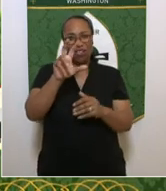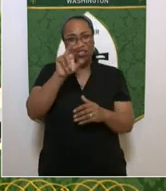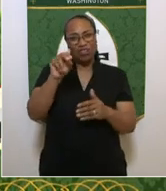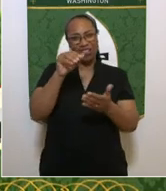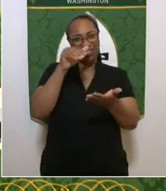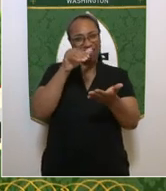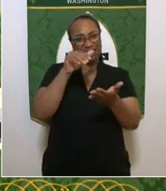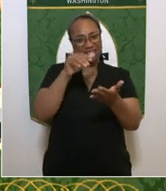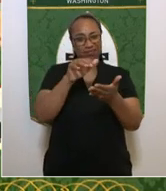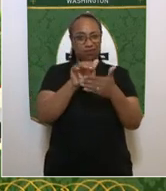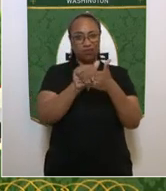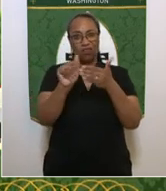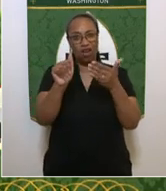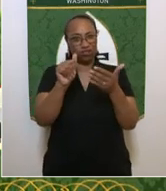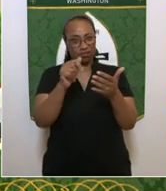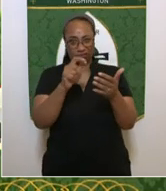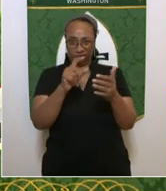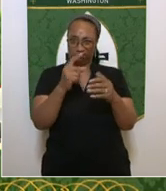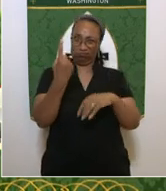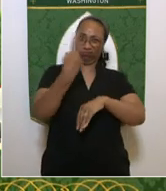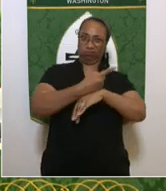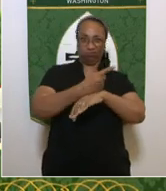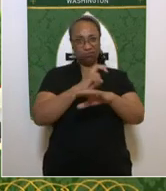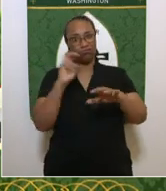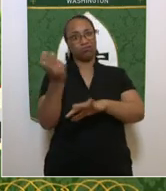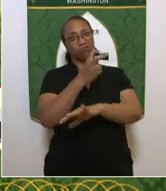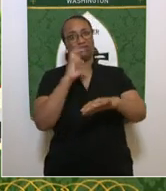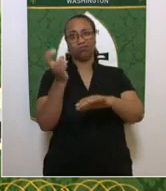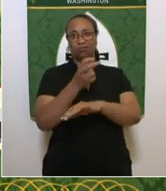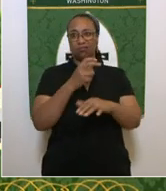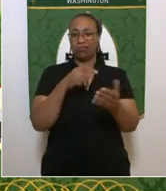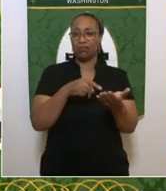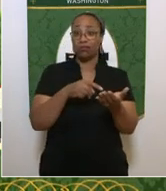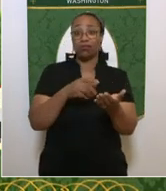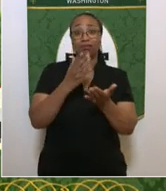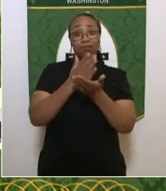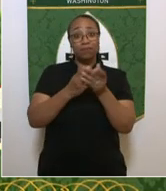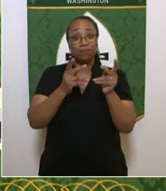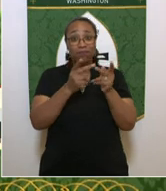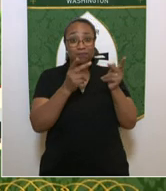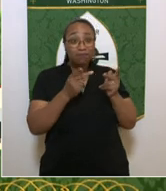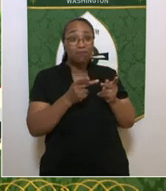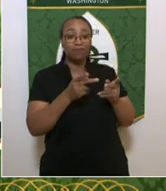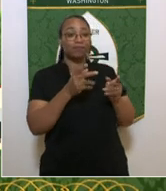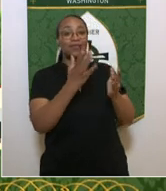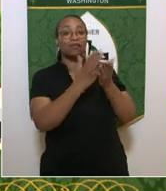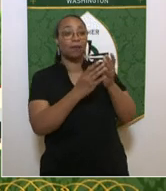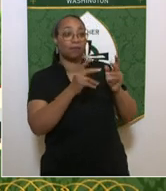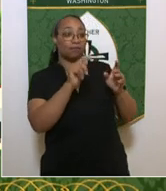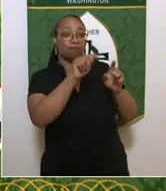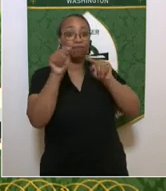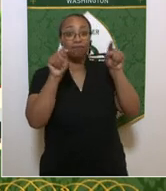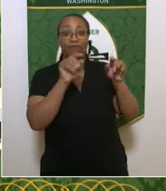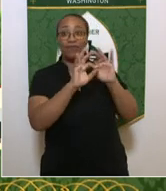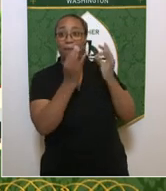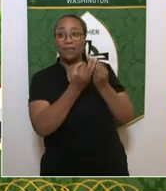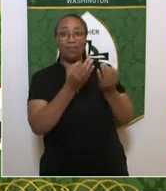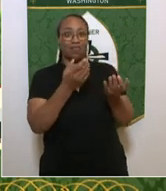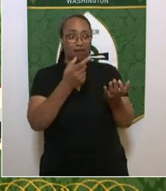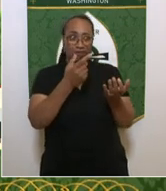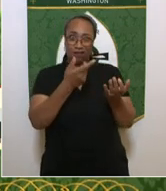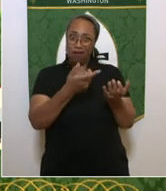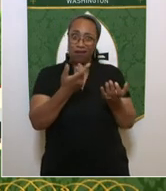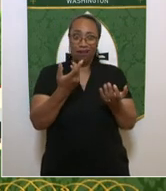with more than one child, that could be $100 a month just to get to school. So the idea I had was that